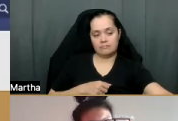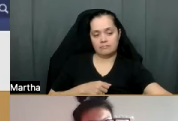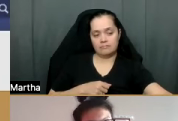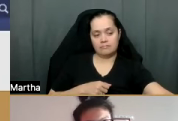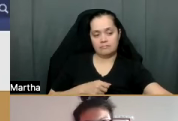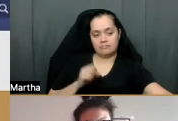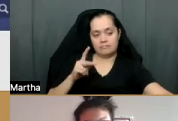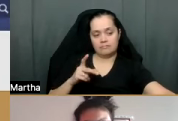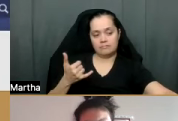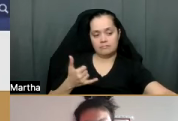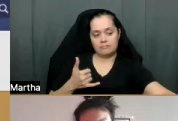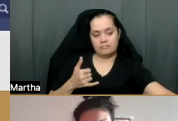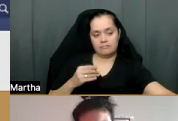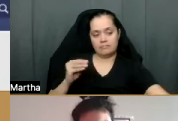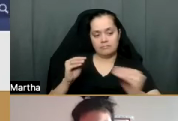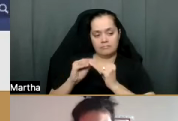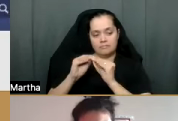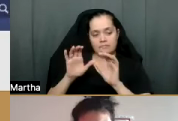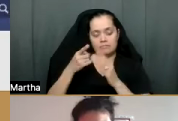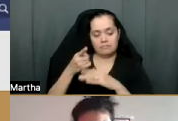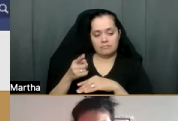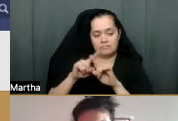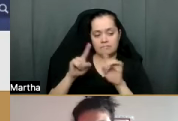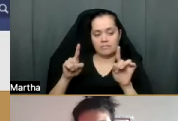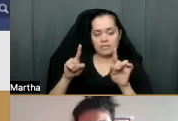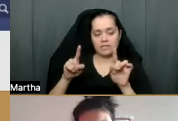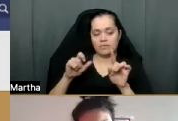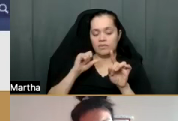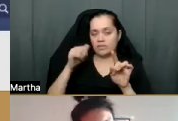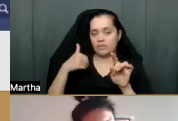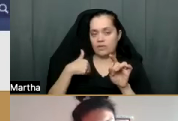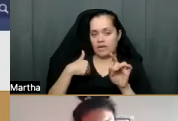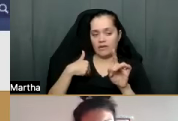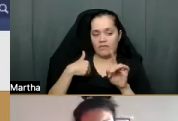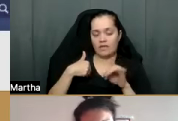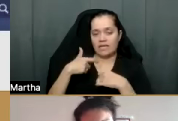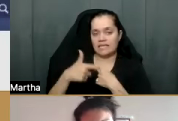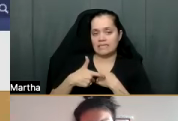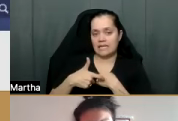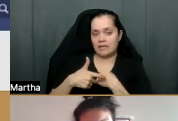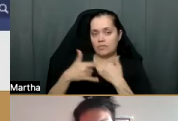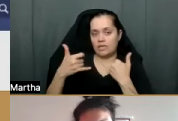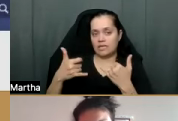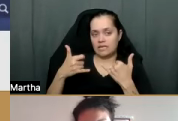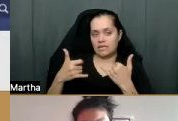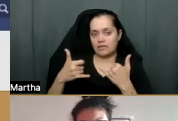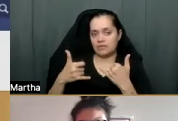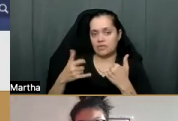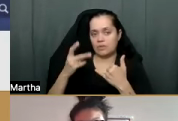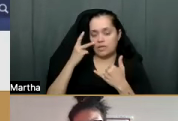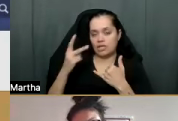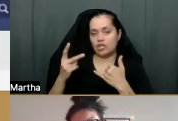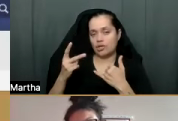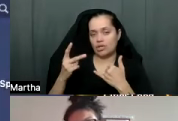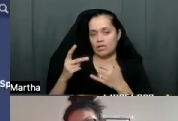All right, so there's more to do there, but we don't have time. So I want to just look